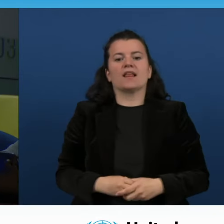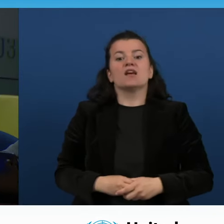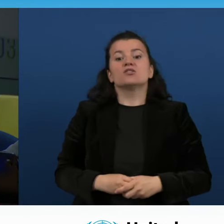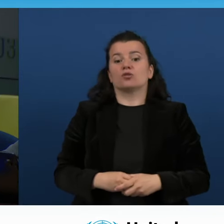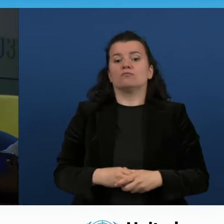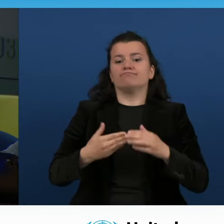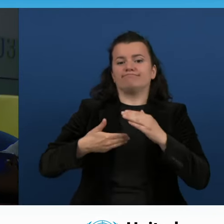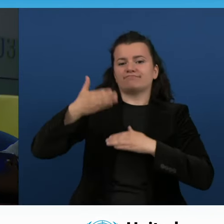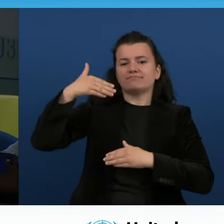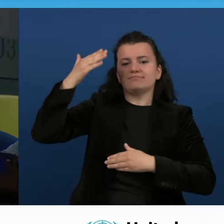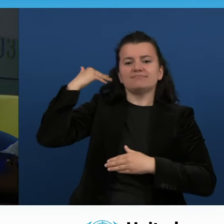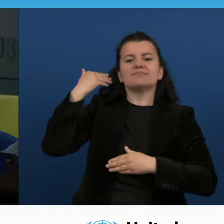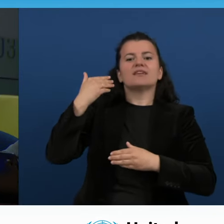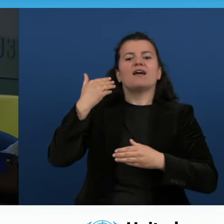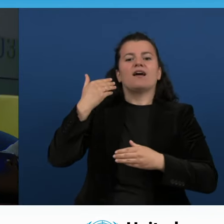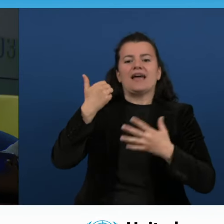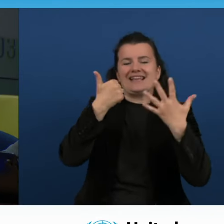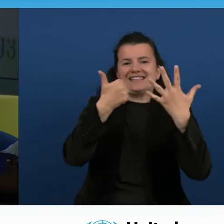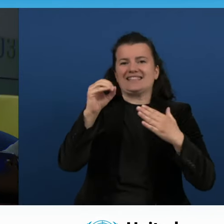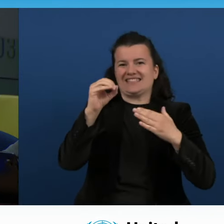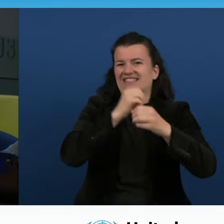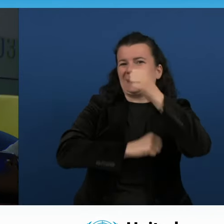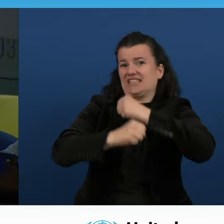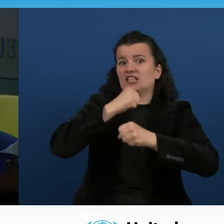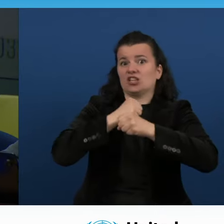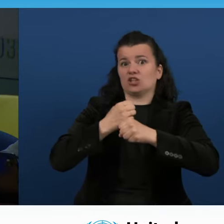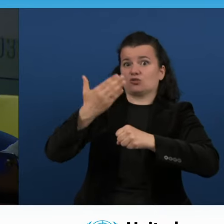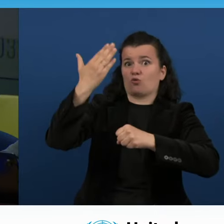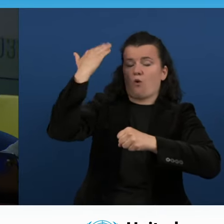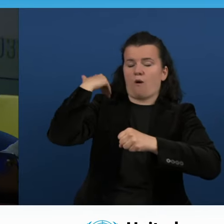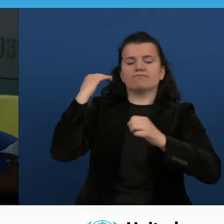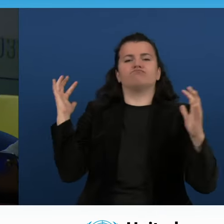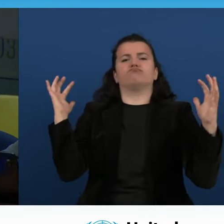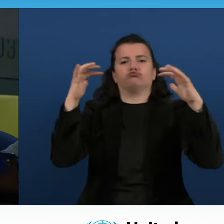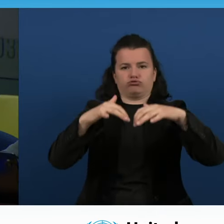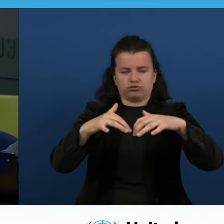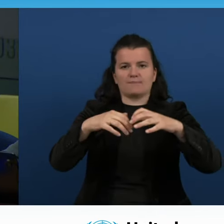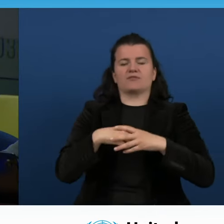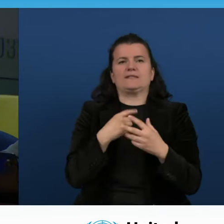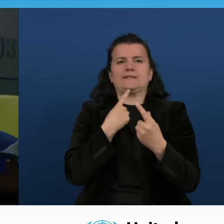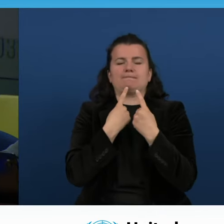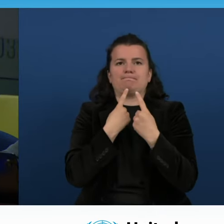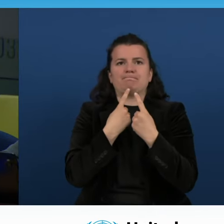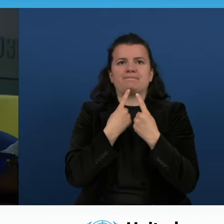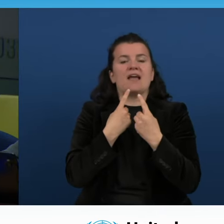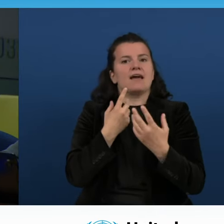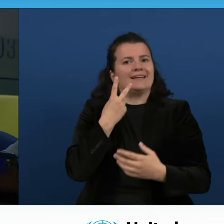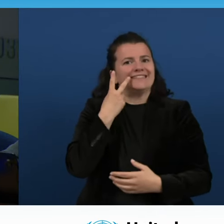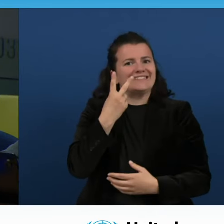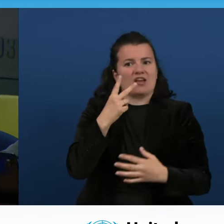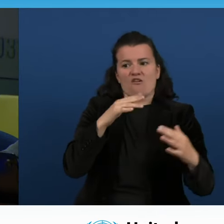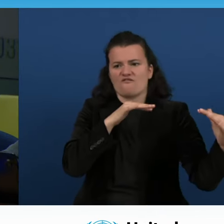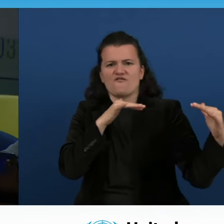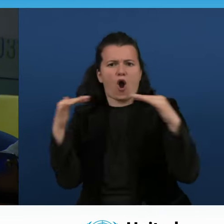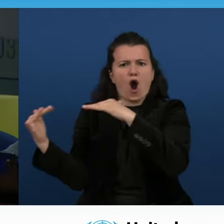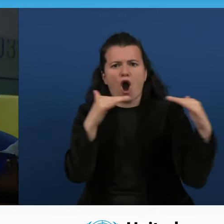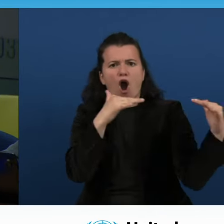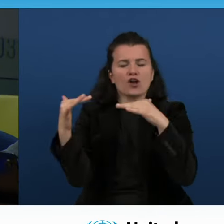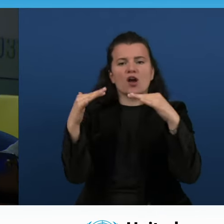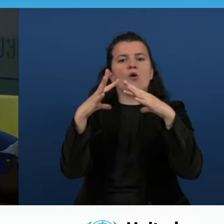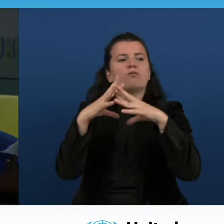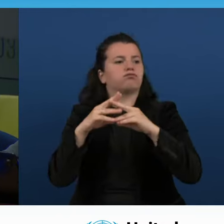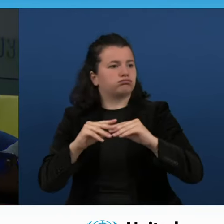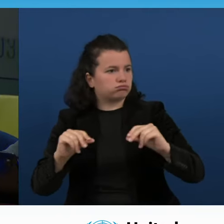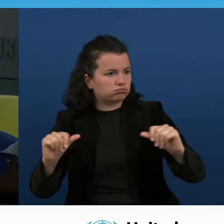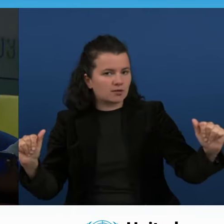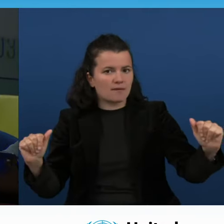Comprehension Among Peoples said that after the war, the young people were the ones who most suffered and who had the greatest number of